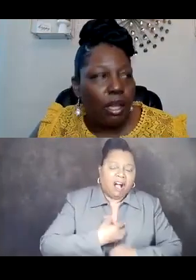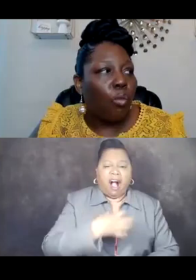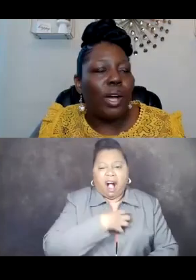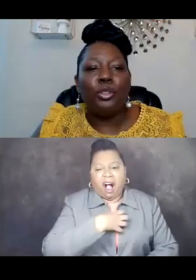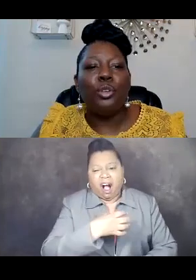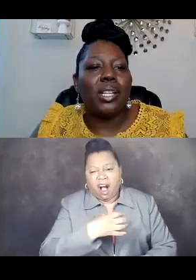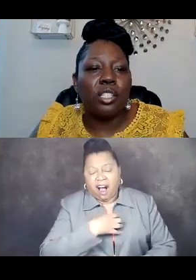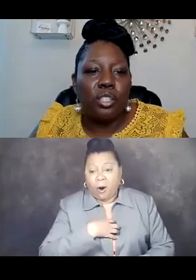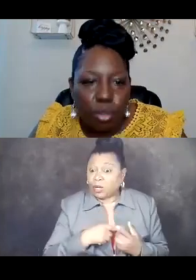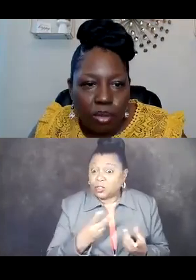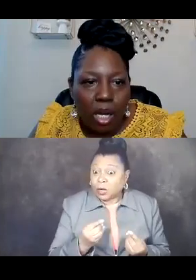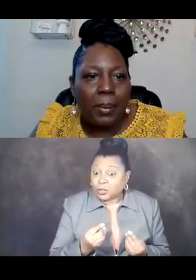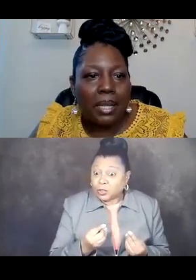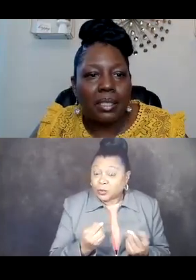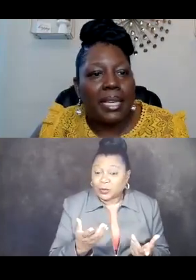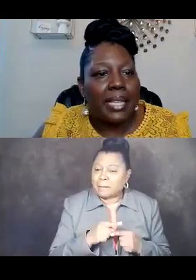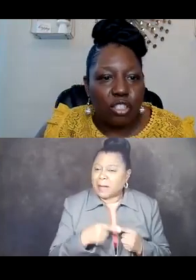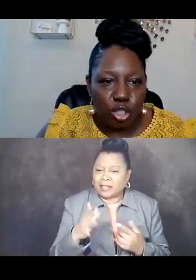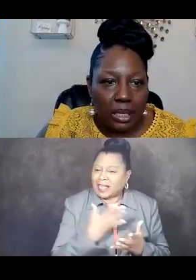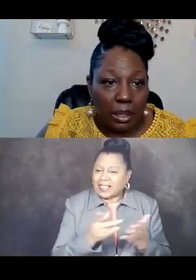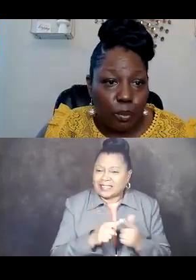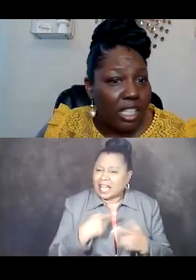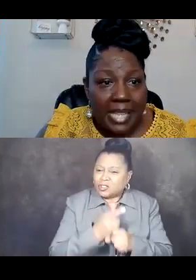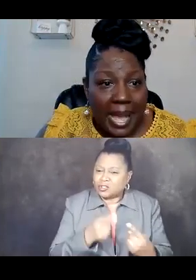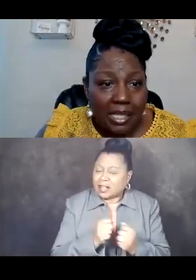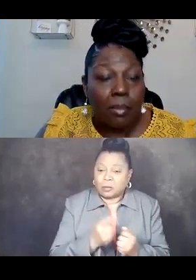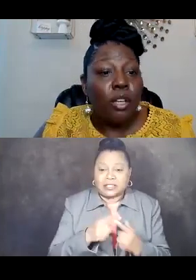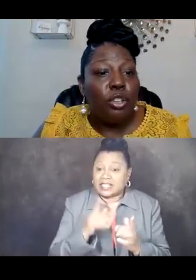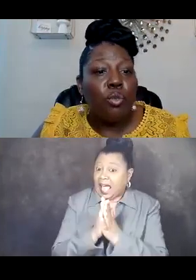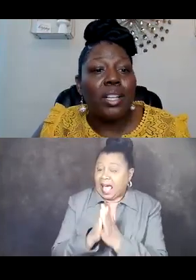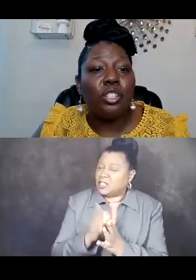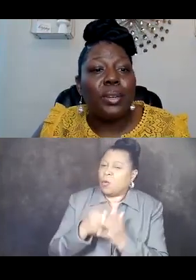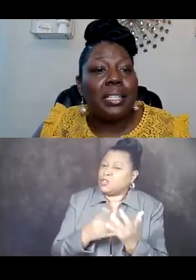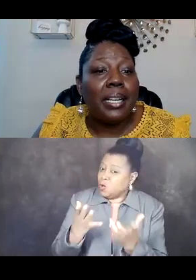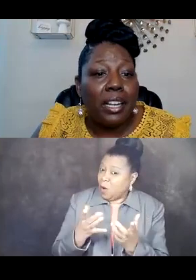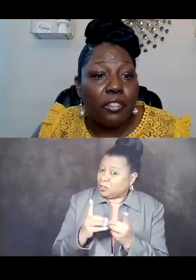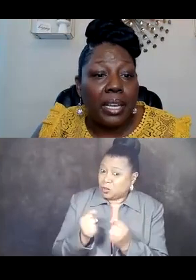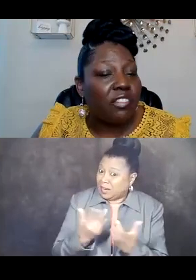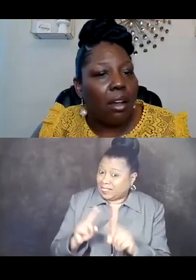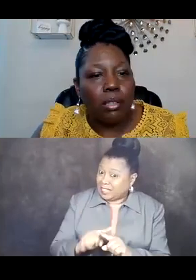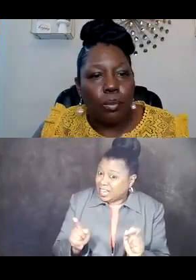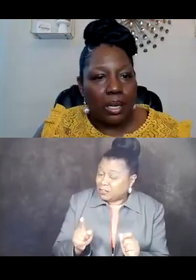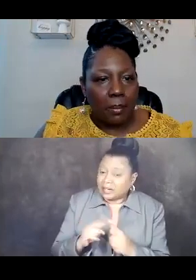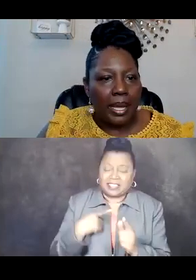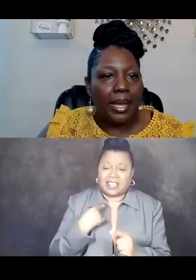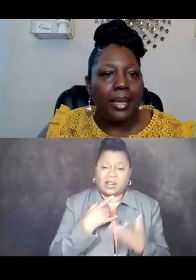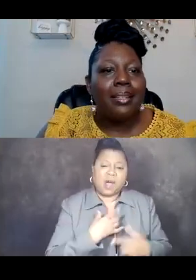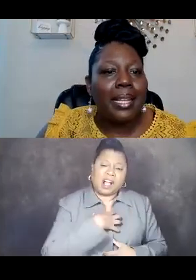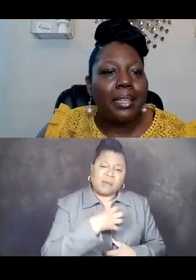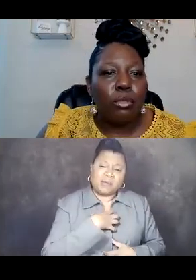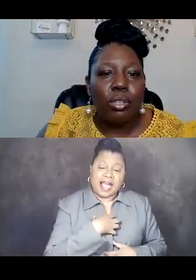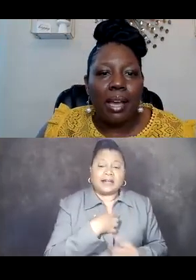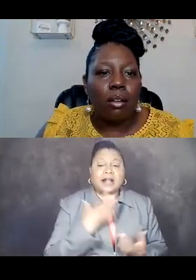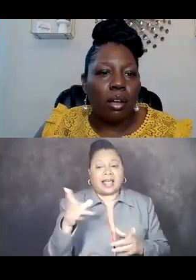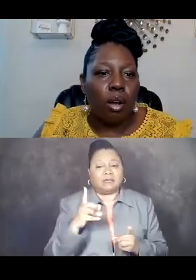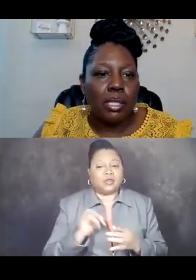complain, what do you want to do about the thing that you're struggling with? Just ask them, do you want to do anything different? If they only want to complain, let